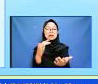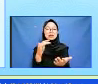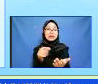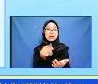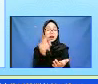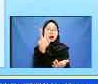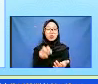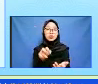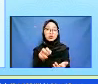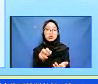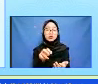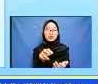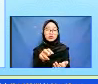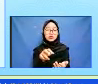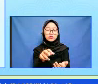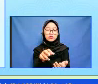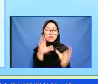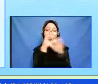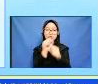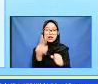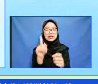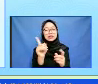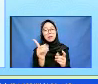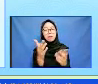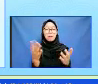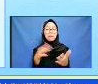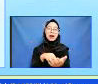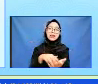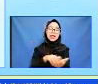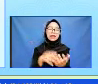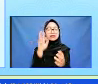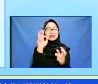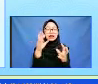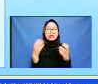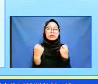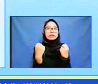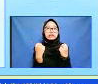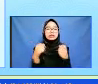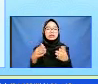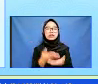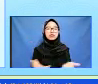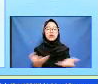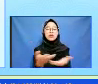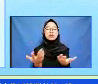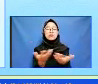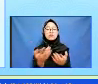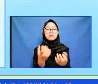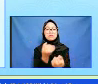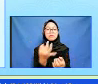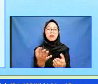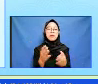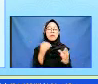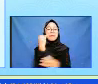tension. Yeah, and to climate situation that present multiple hazards, as Laura already mentioned. For instance, we can